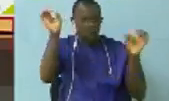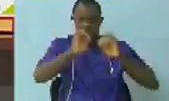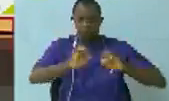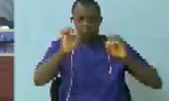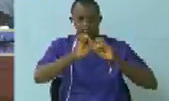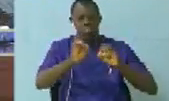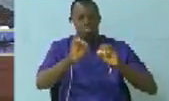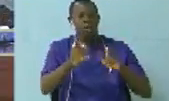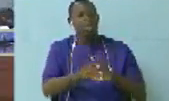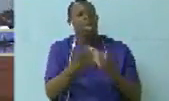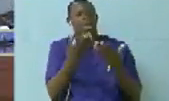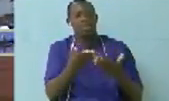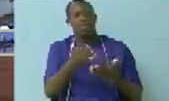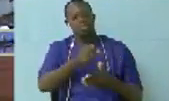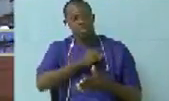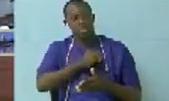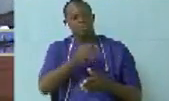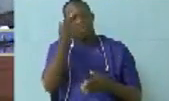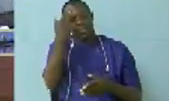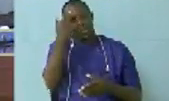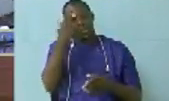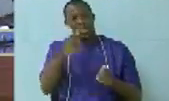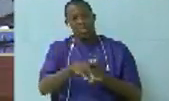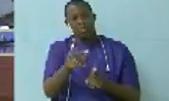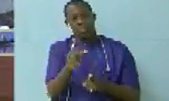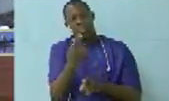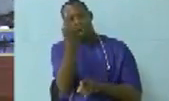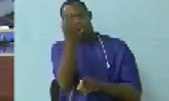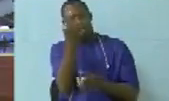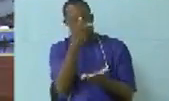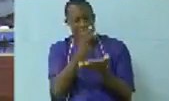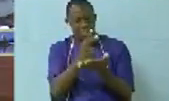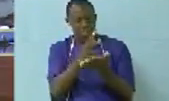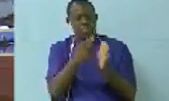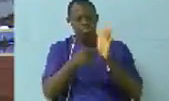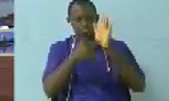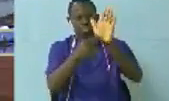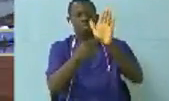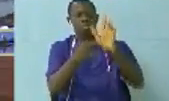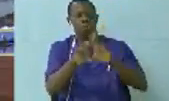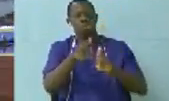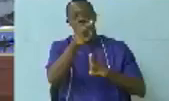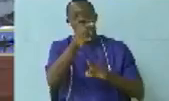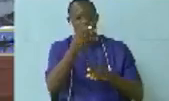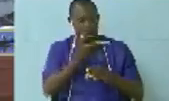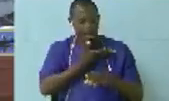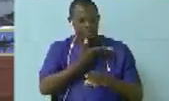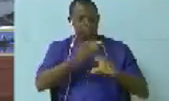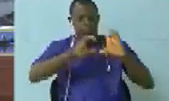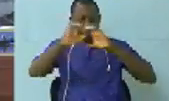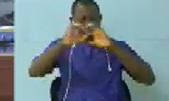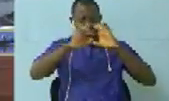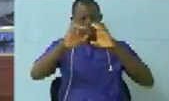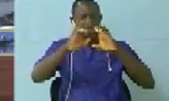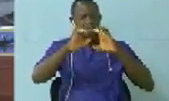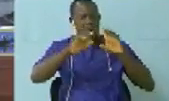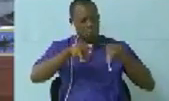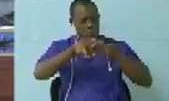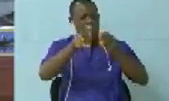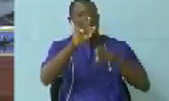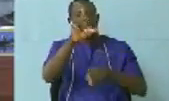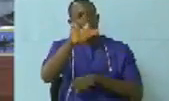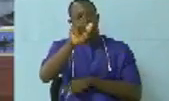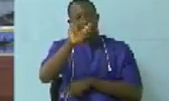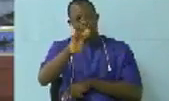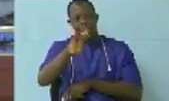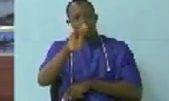So you've now pointed out just one evidence showing that you had this conversation with